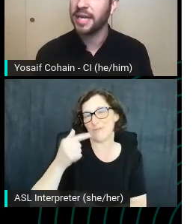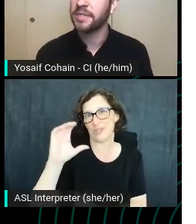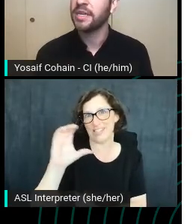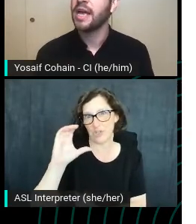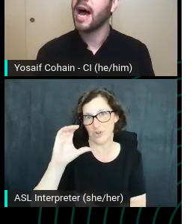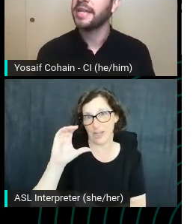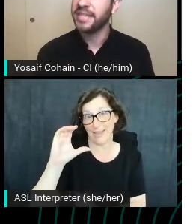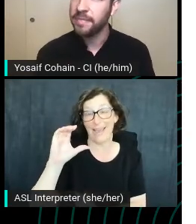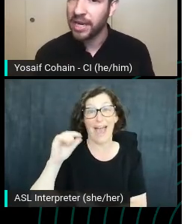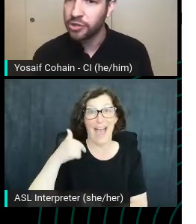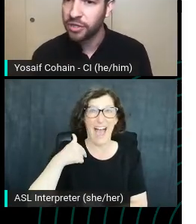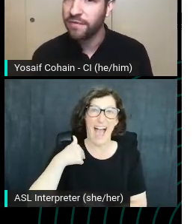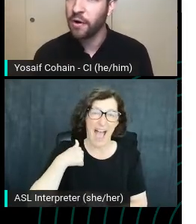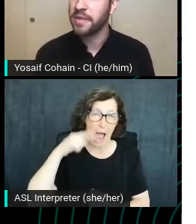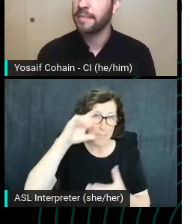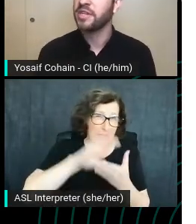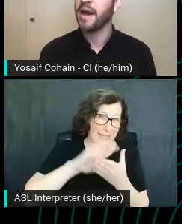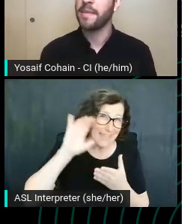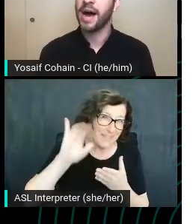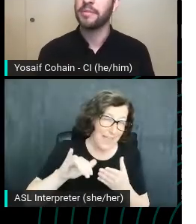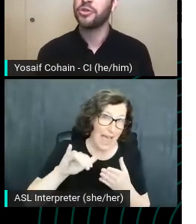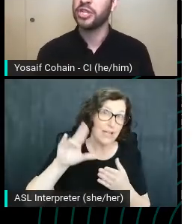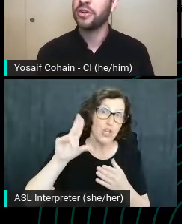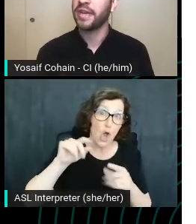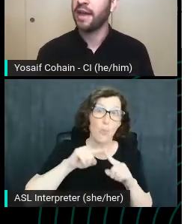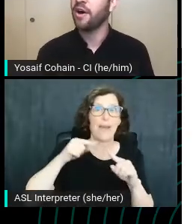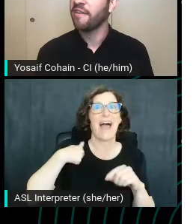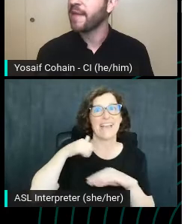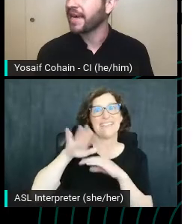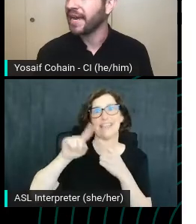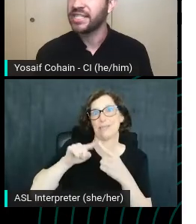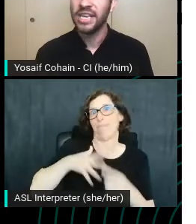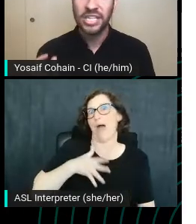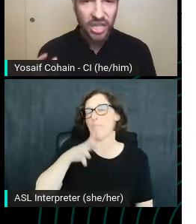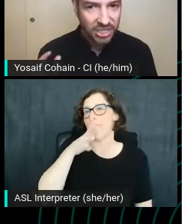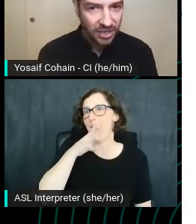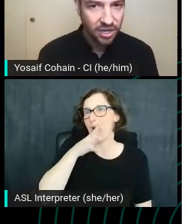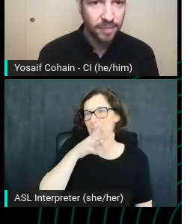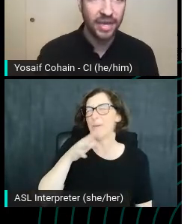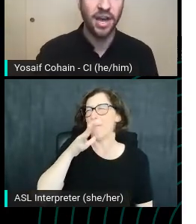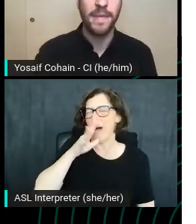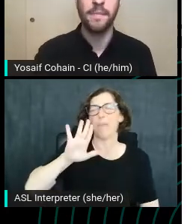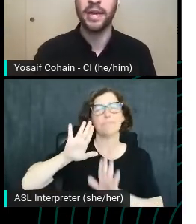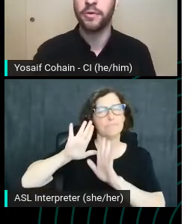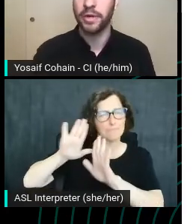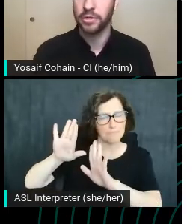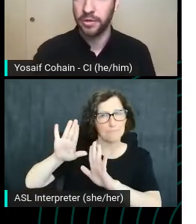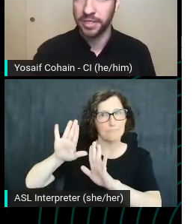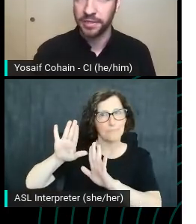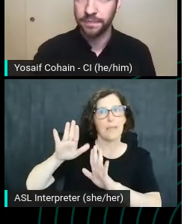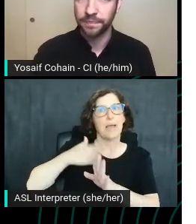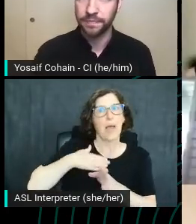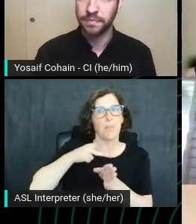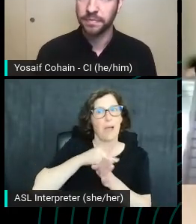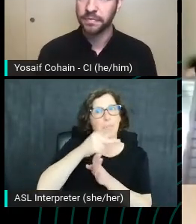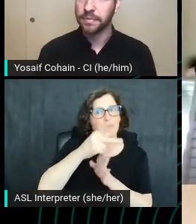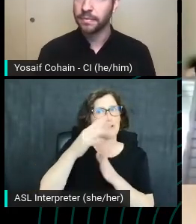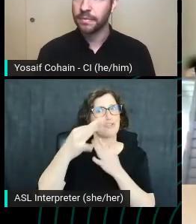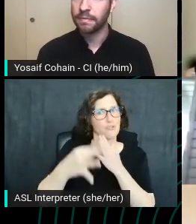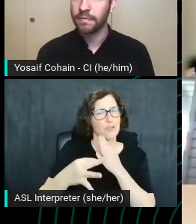these claims. I did make sure to forward them to my mom so she could get off my case just a little bit about my career choices.